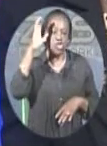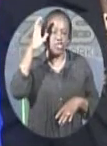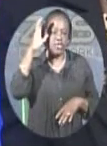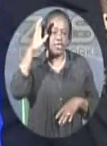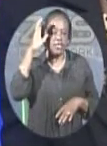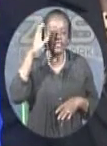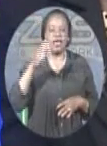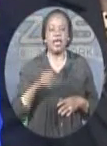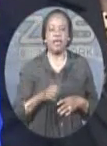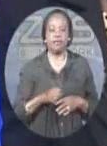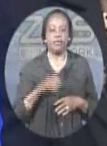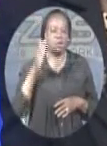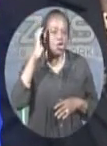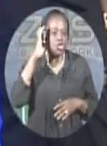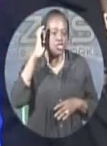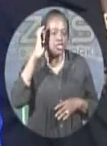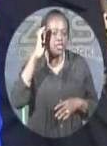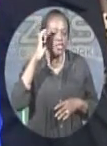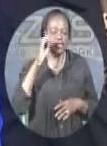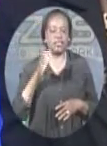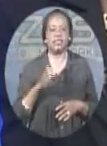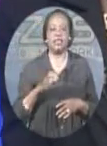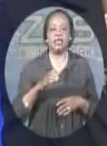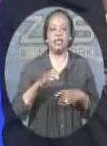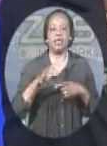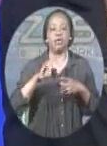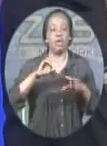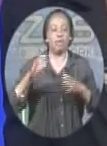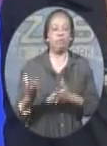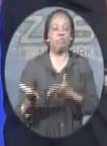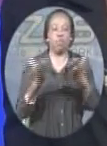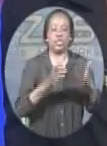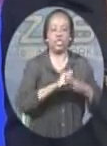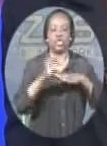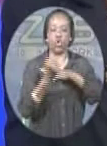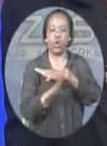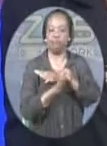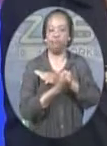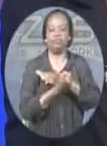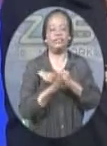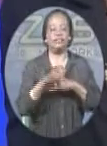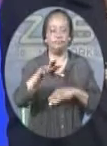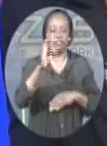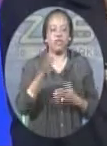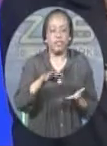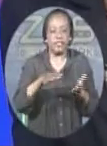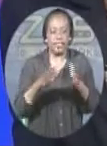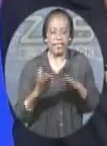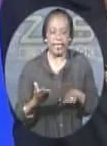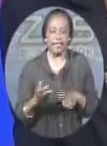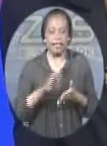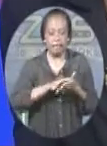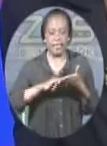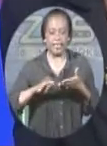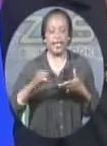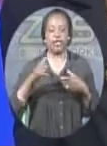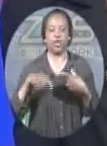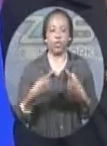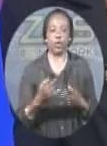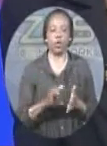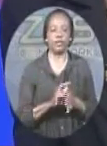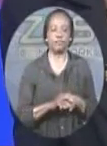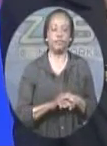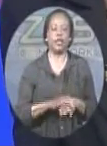was pronounced dead. An autopsy will be performed to determine the exact cause of death. Investigations are ongoing.